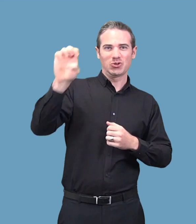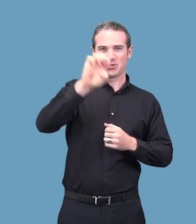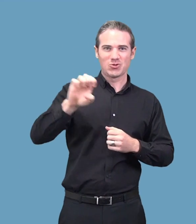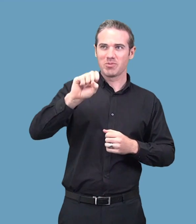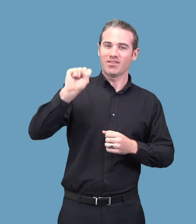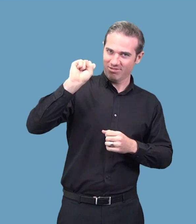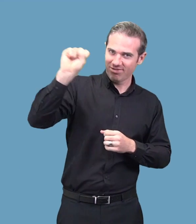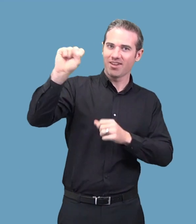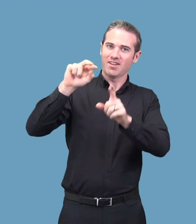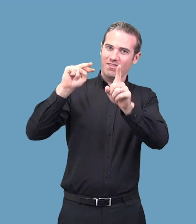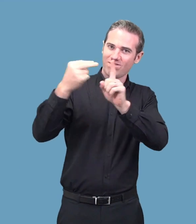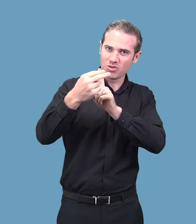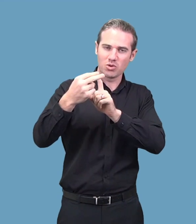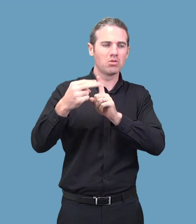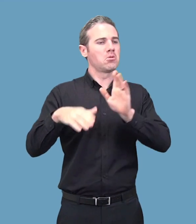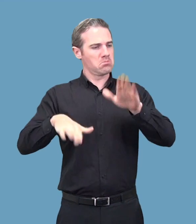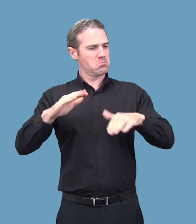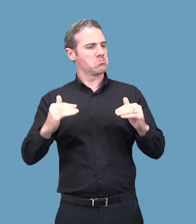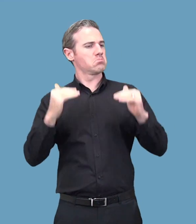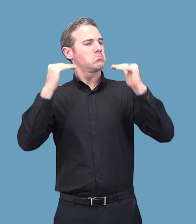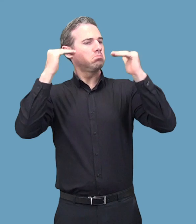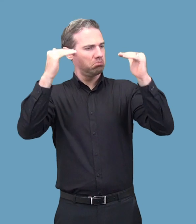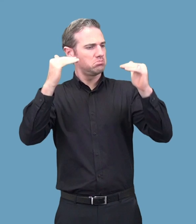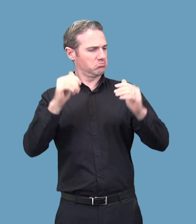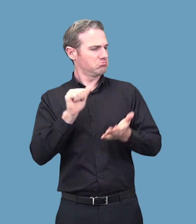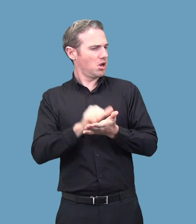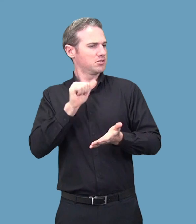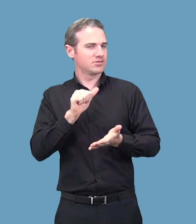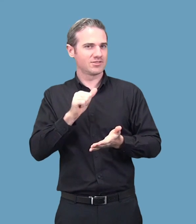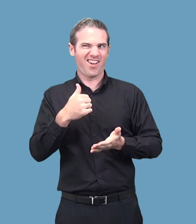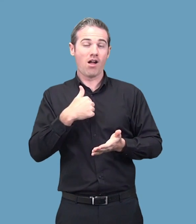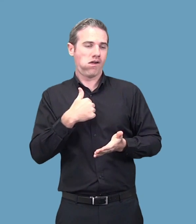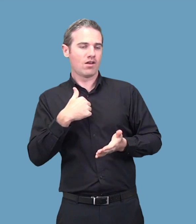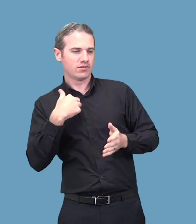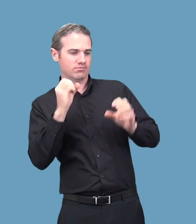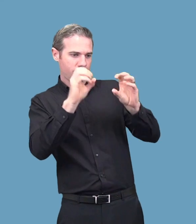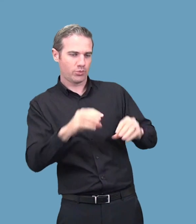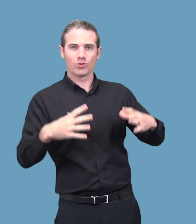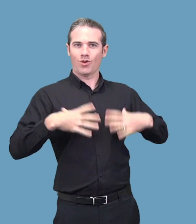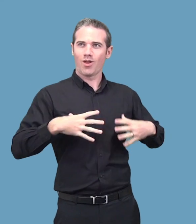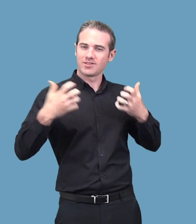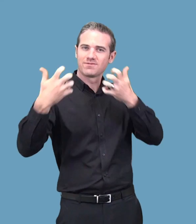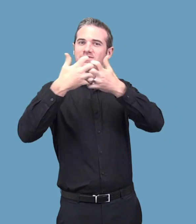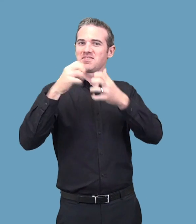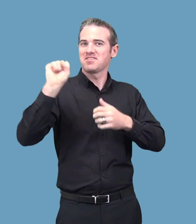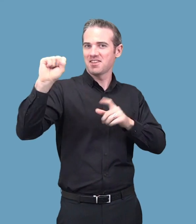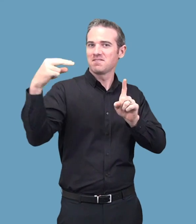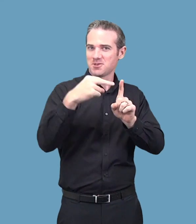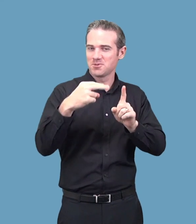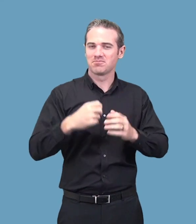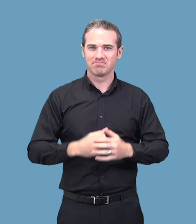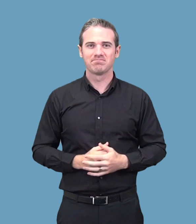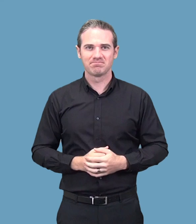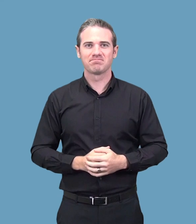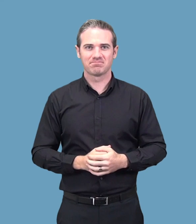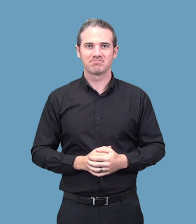were civilised. So I wanted to show Aboriginal people in a civilised context on how white explorers would have